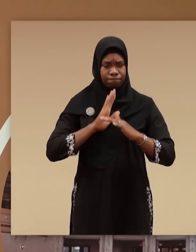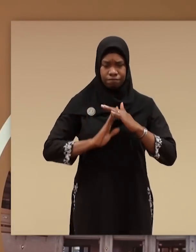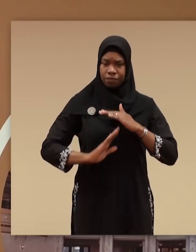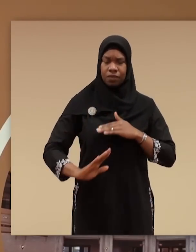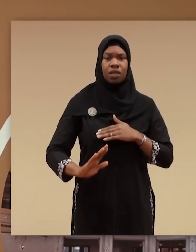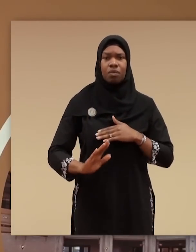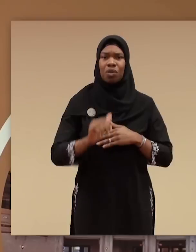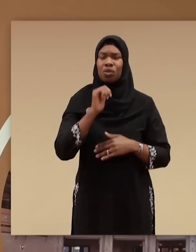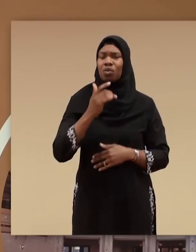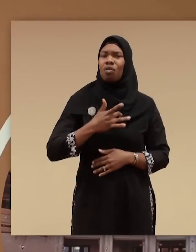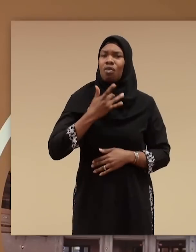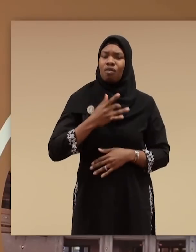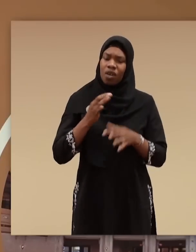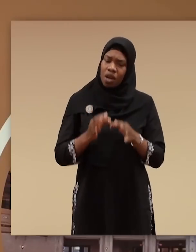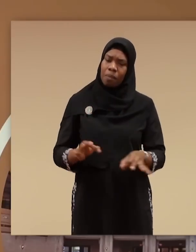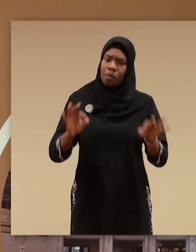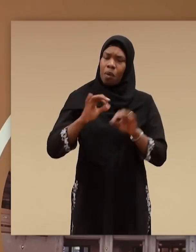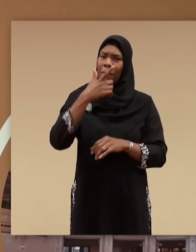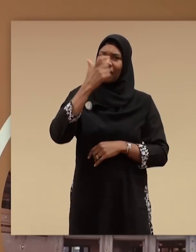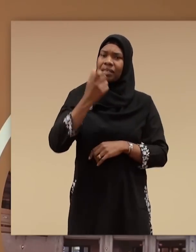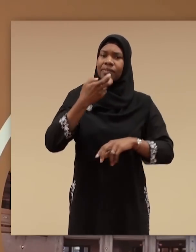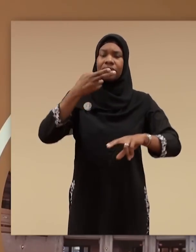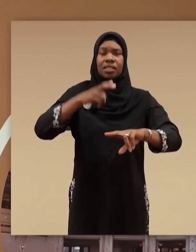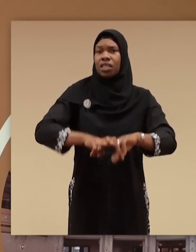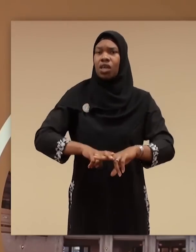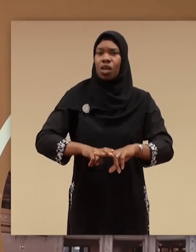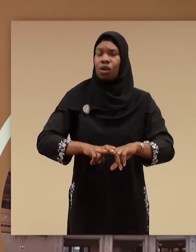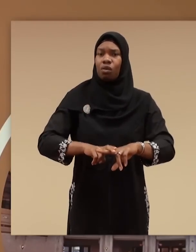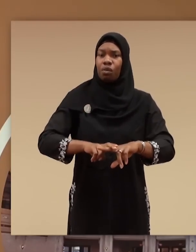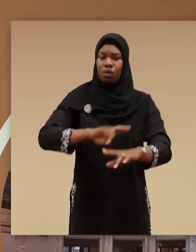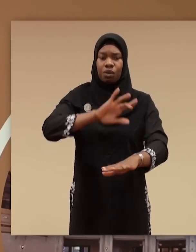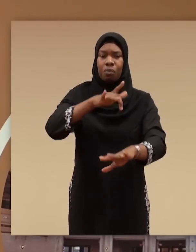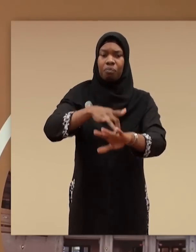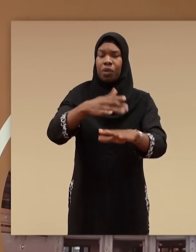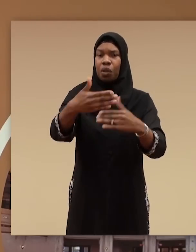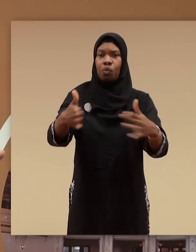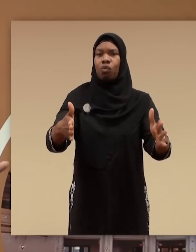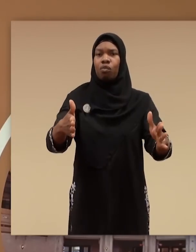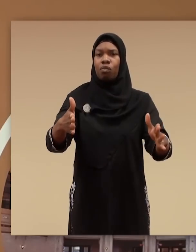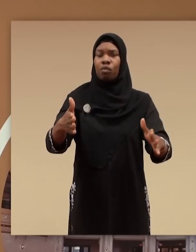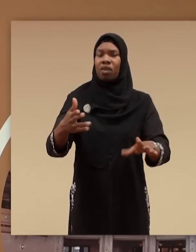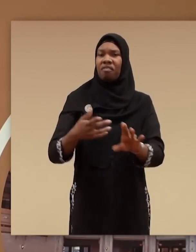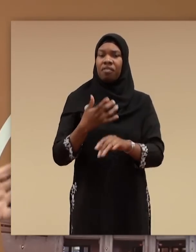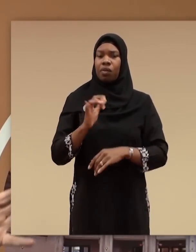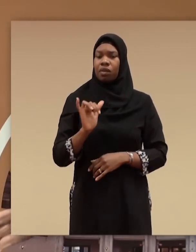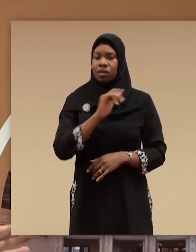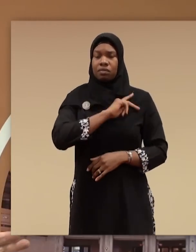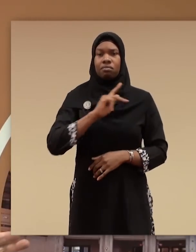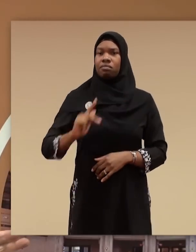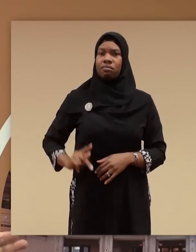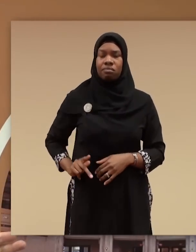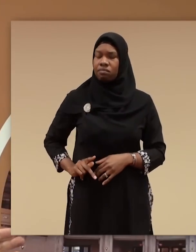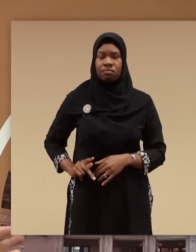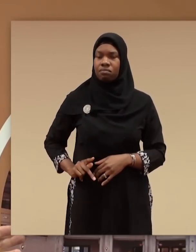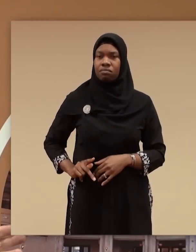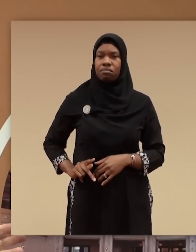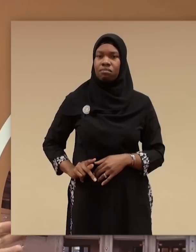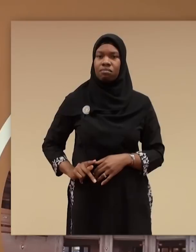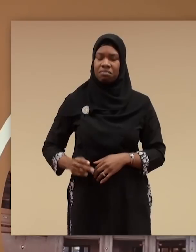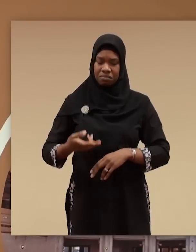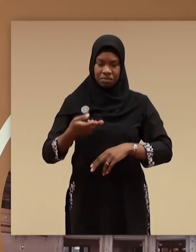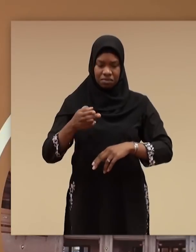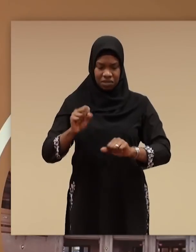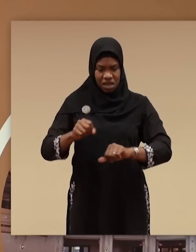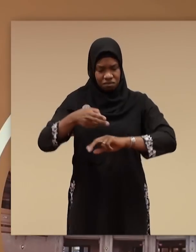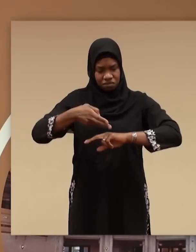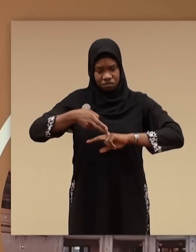room. His importance is within. Wherever he sits, he becomes the center of the universe.